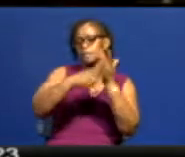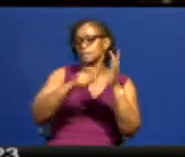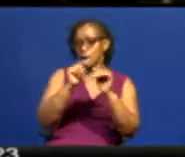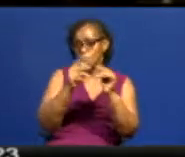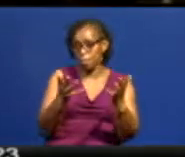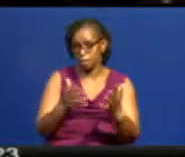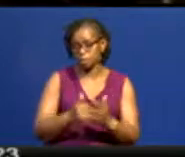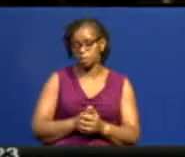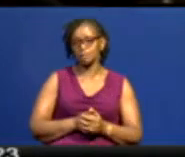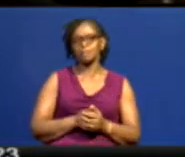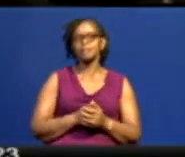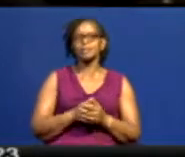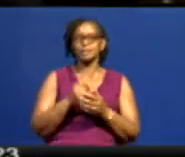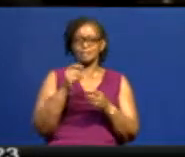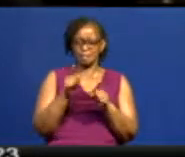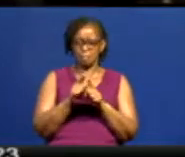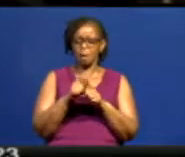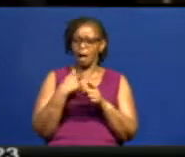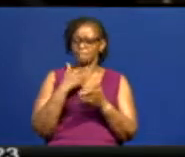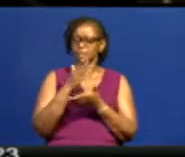there are instances where